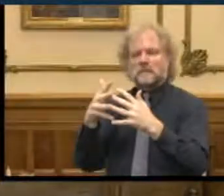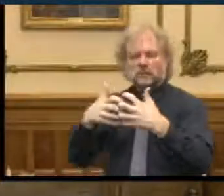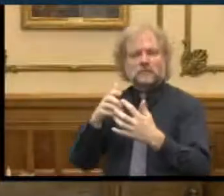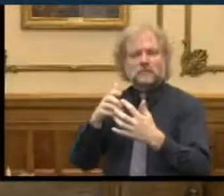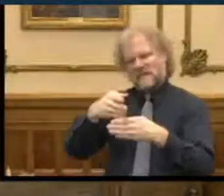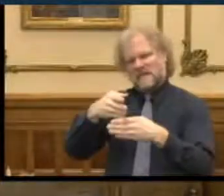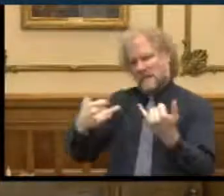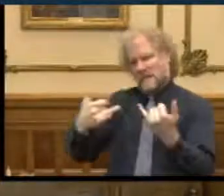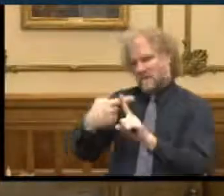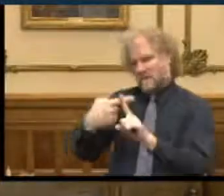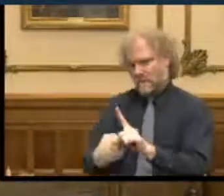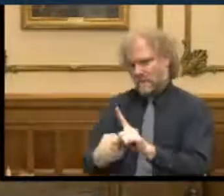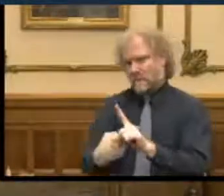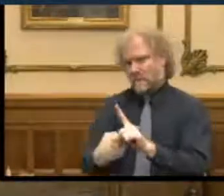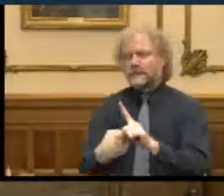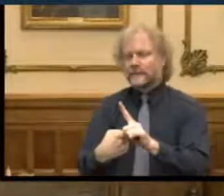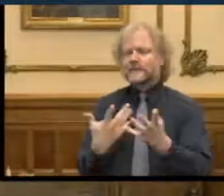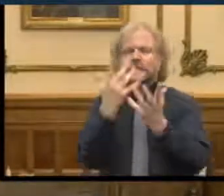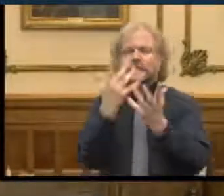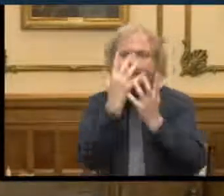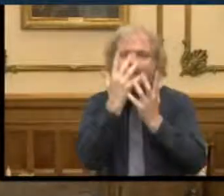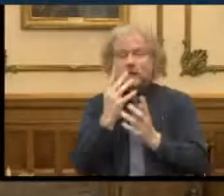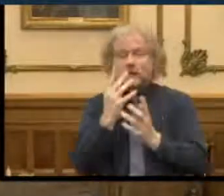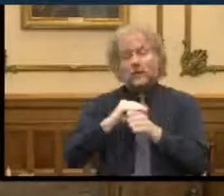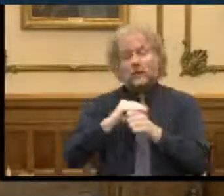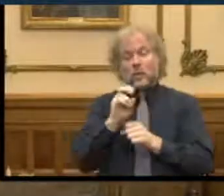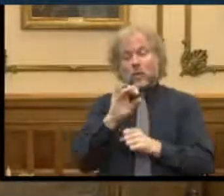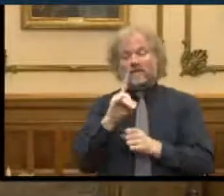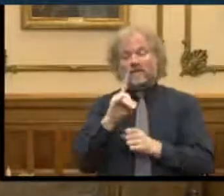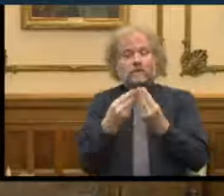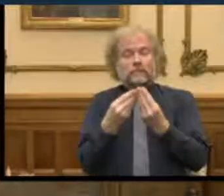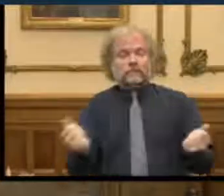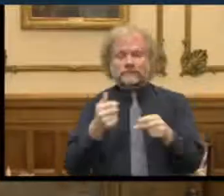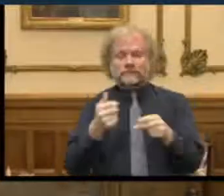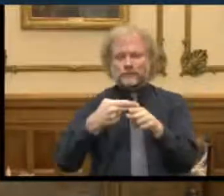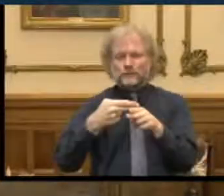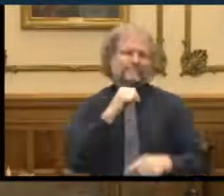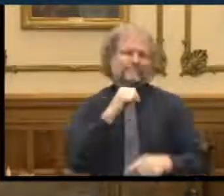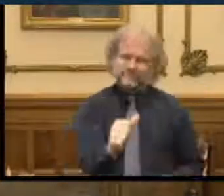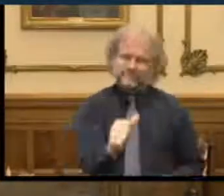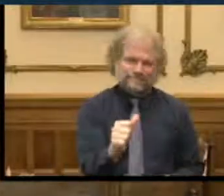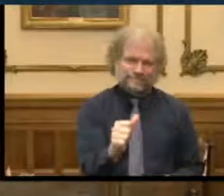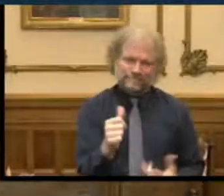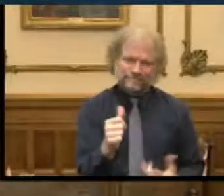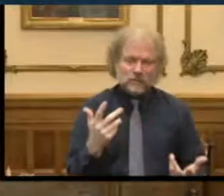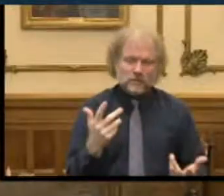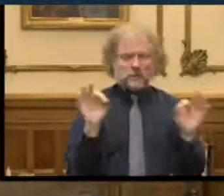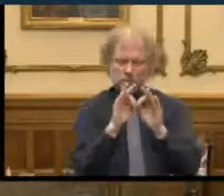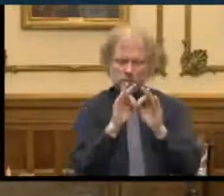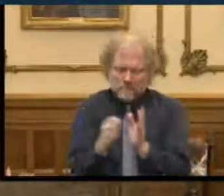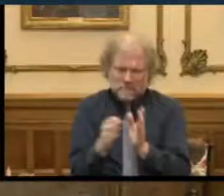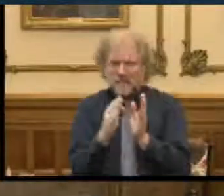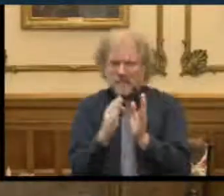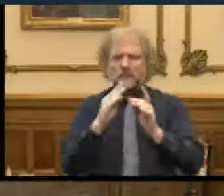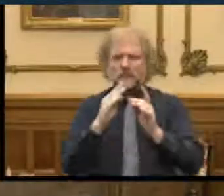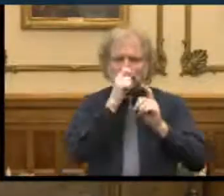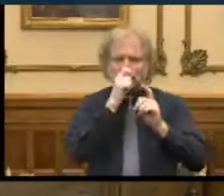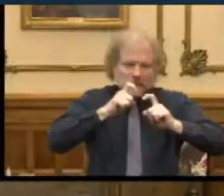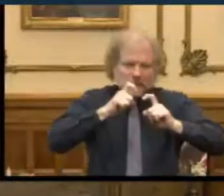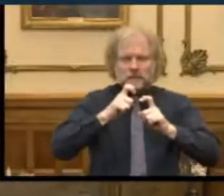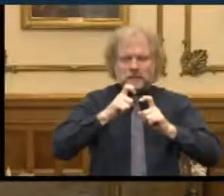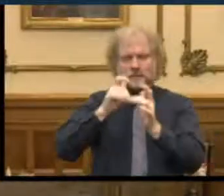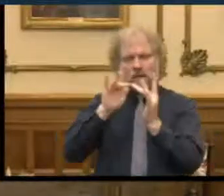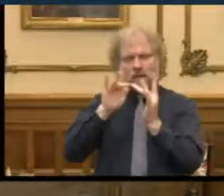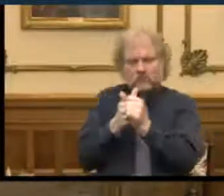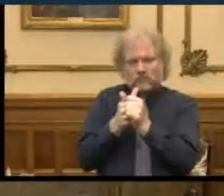month. Unfortunately, COVID isn't going away anytime soon, so building plans for testing and contact tracing that